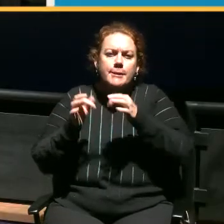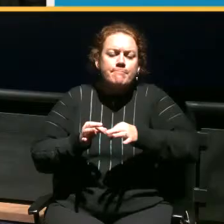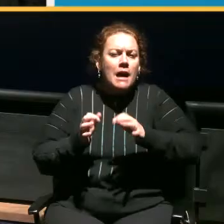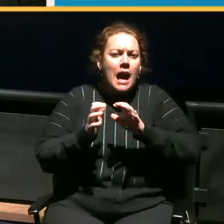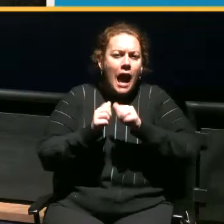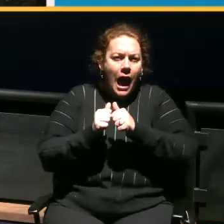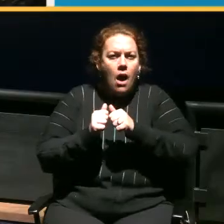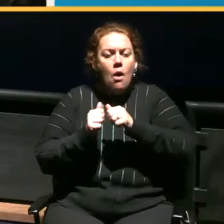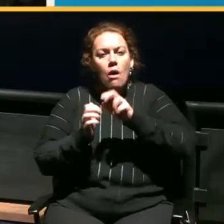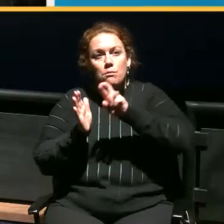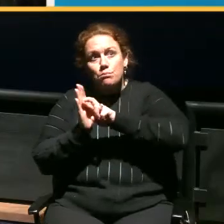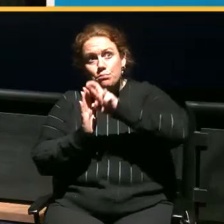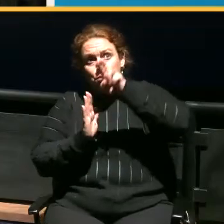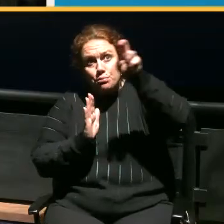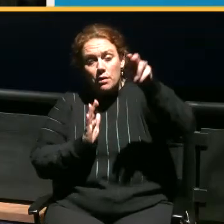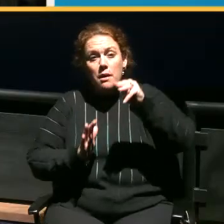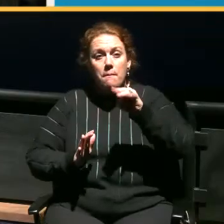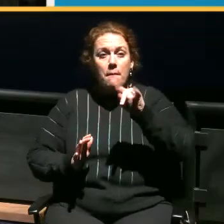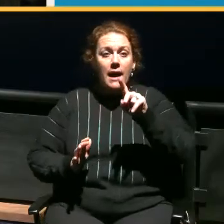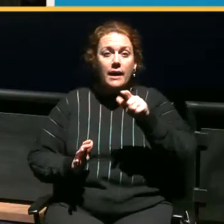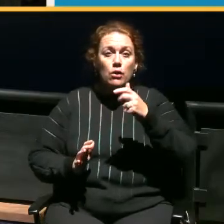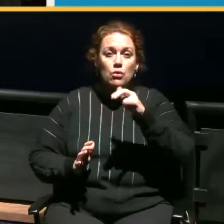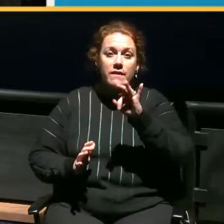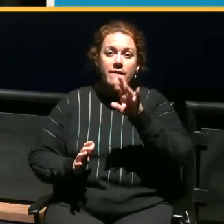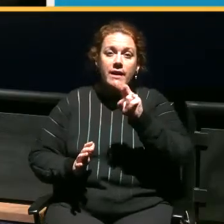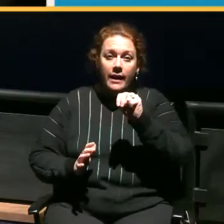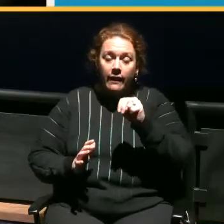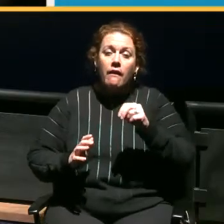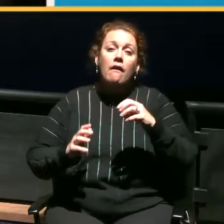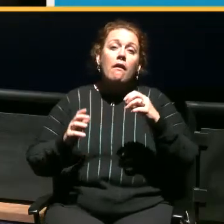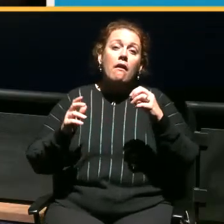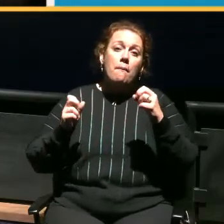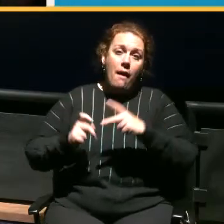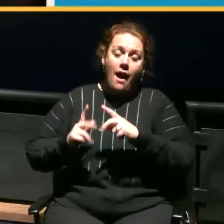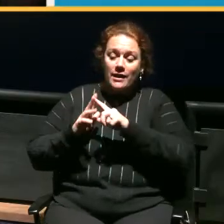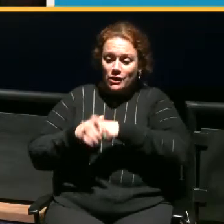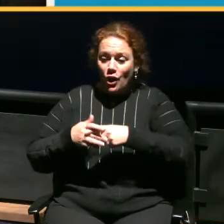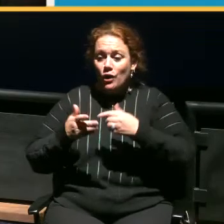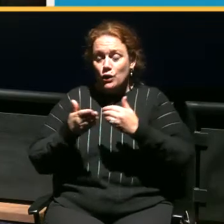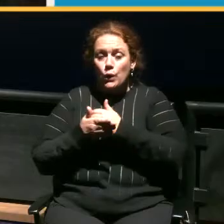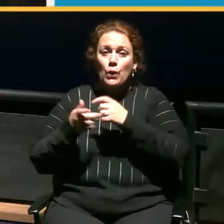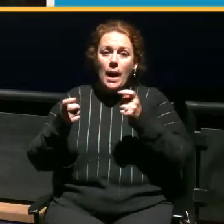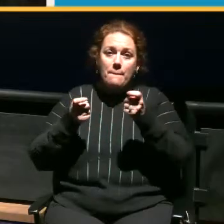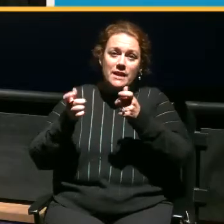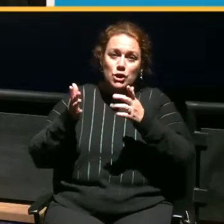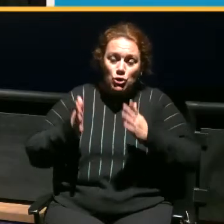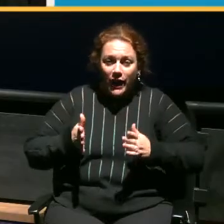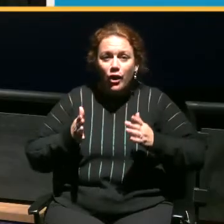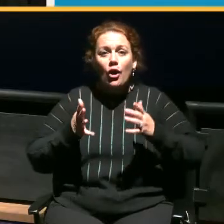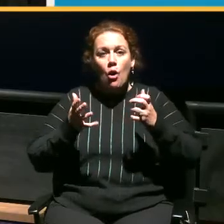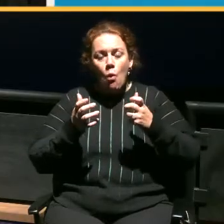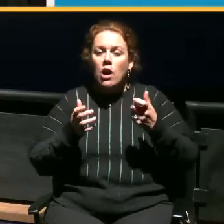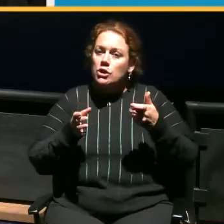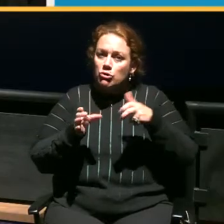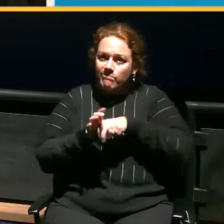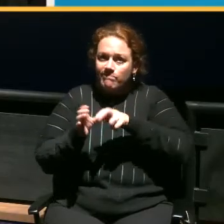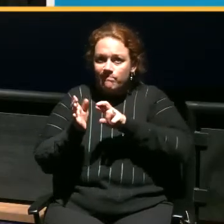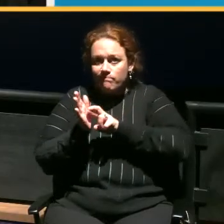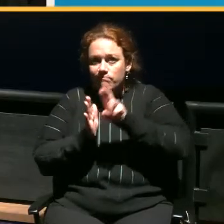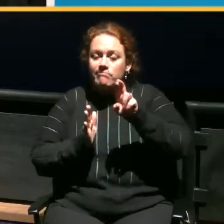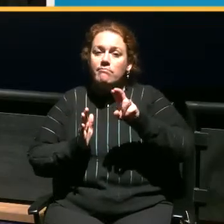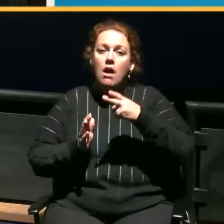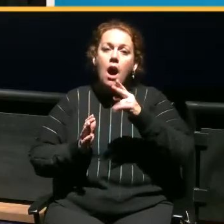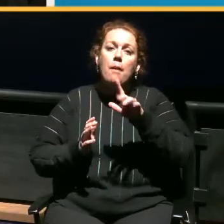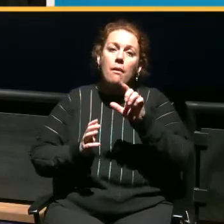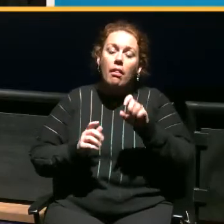to Hubble. Mike Griffin came in as a new administrator and wanted us to go back to Hubble and try to do that one last mission.